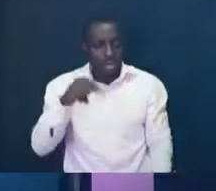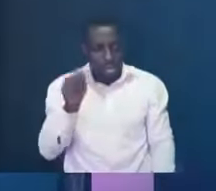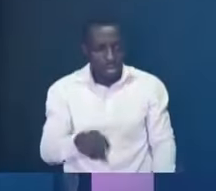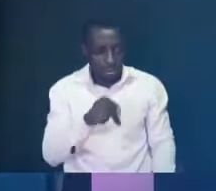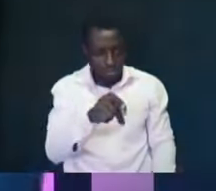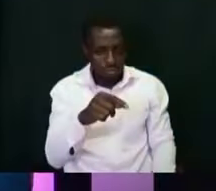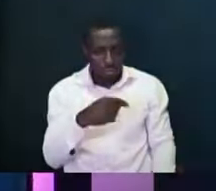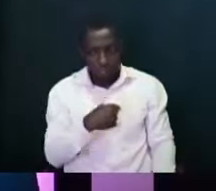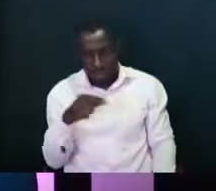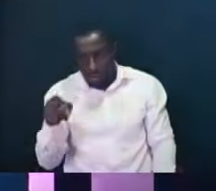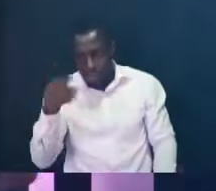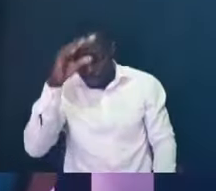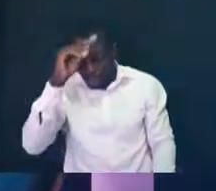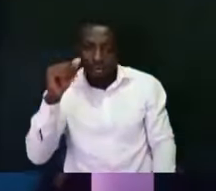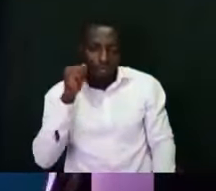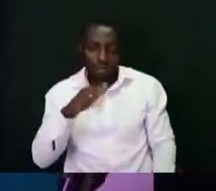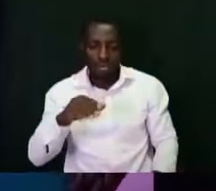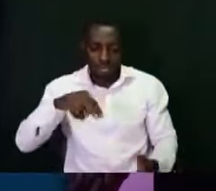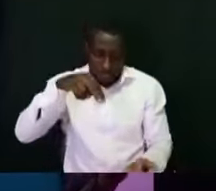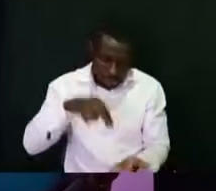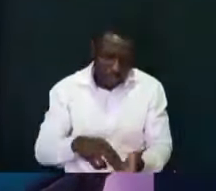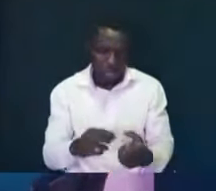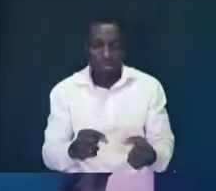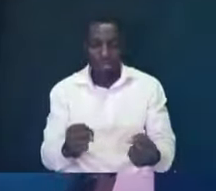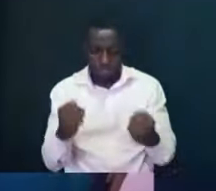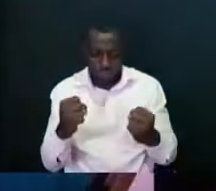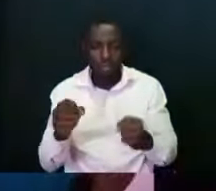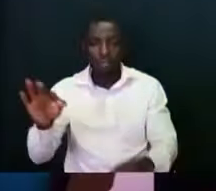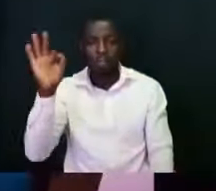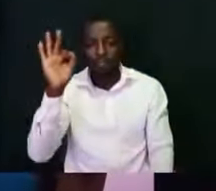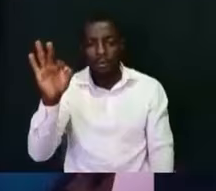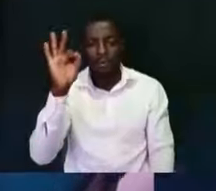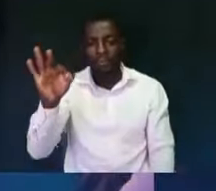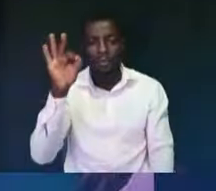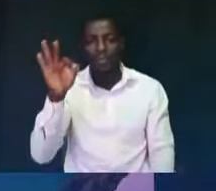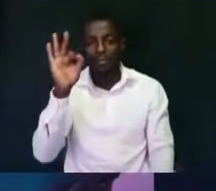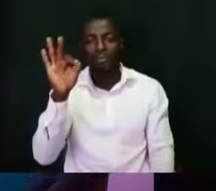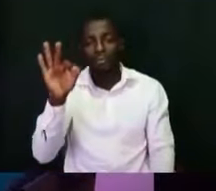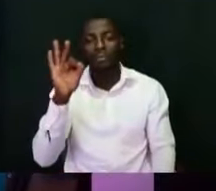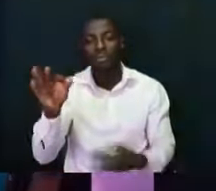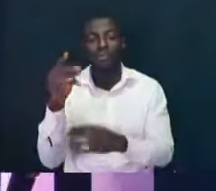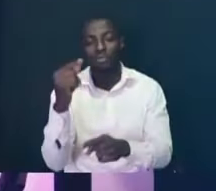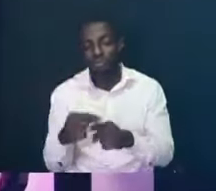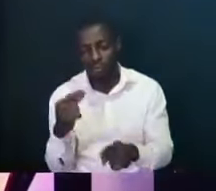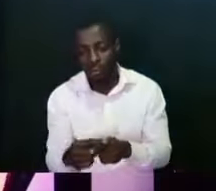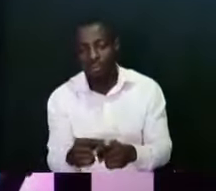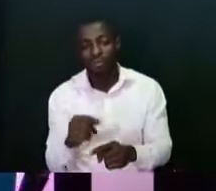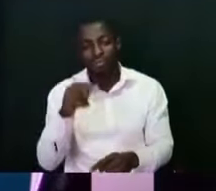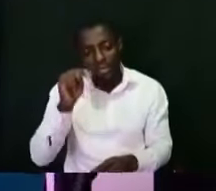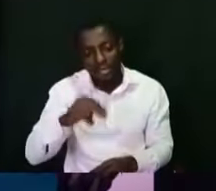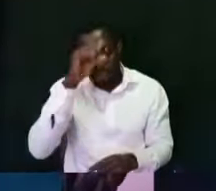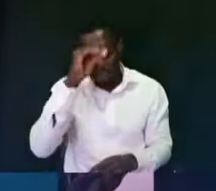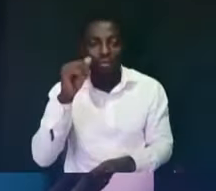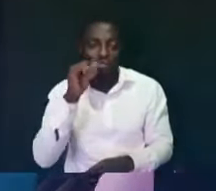pensu. Is men and women. I am Merima Anima. Who will carry God? Our best year on Yame. Who will carry God?